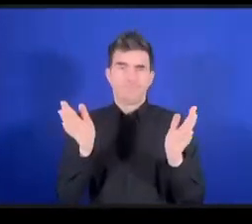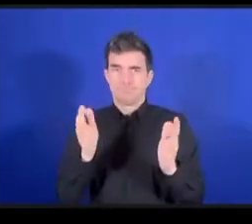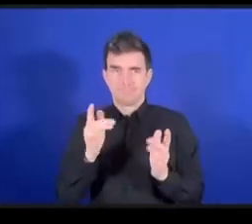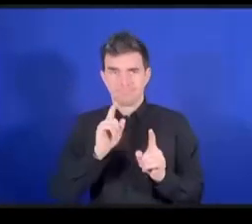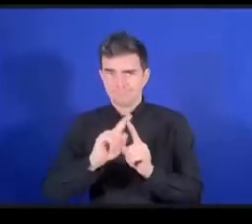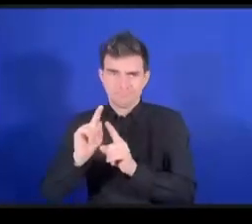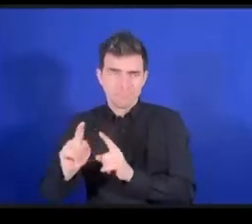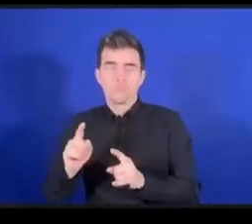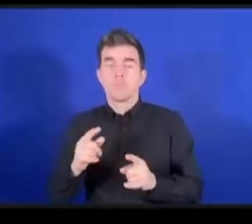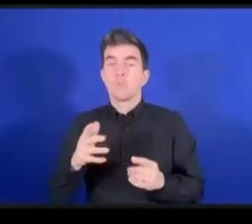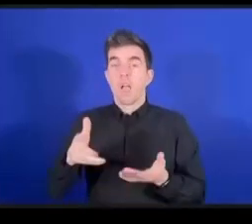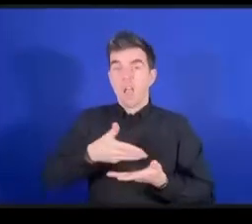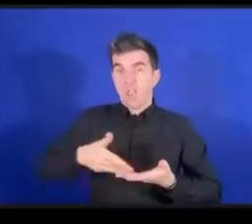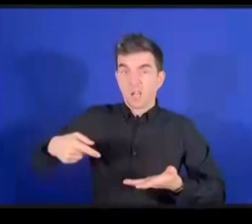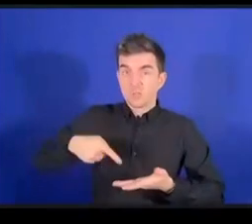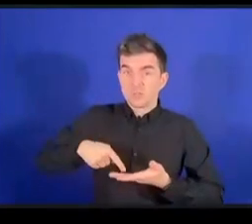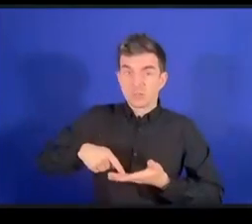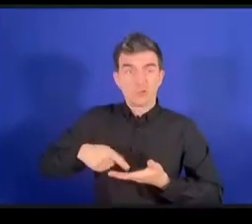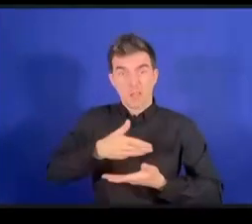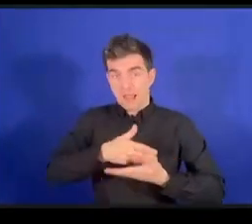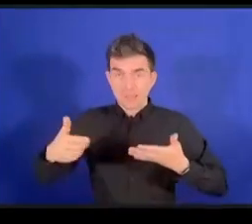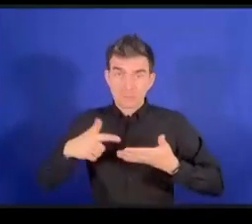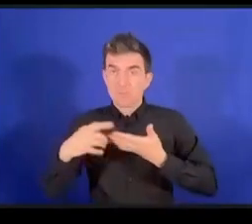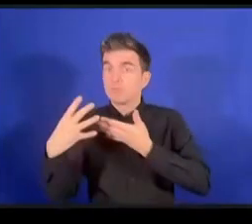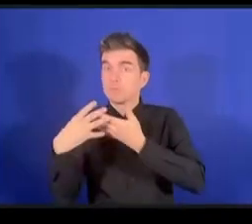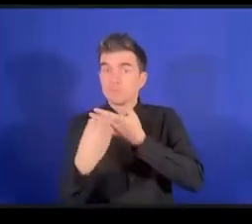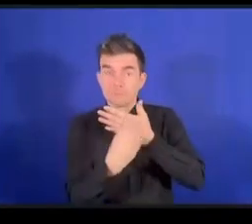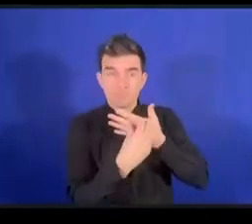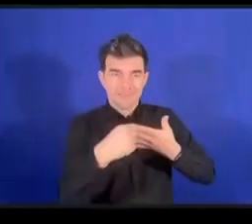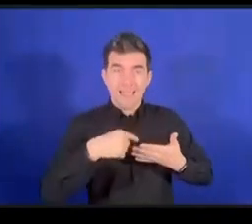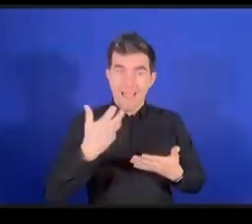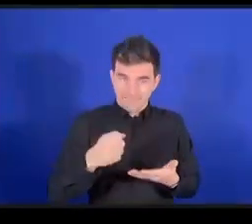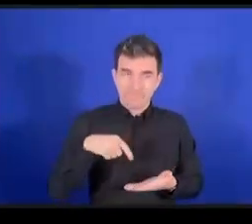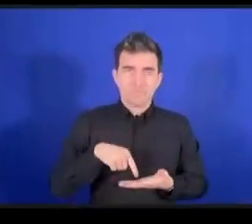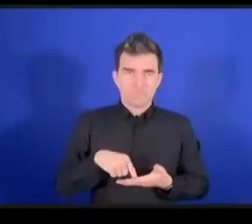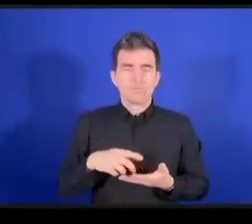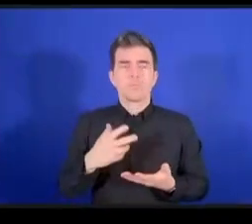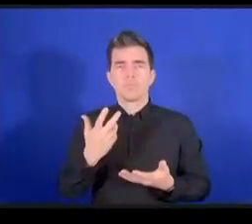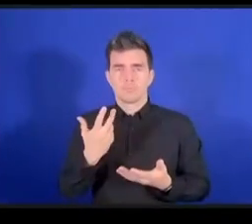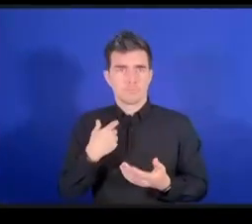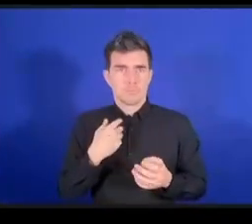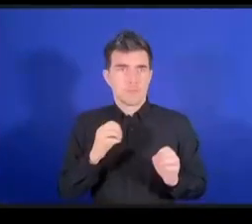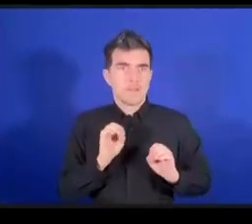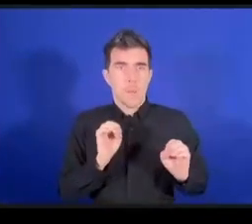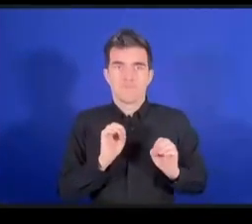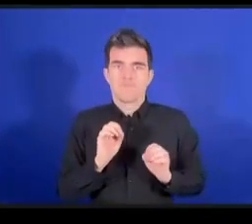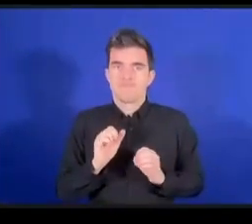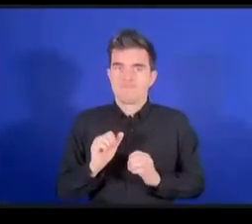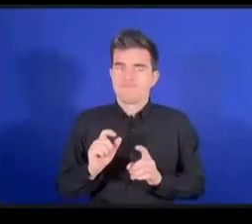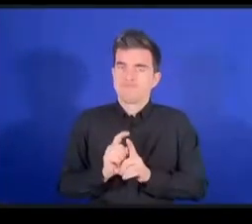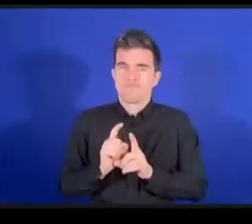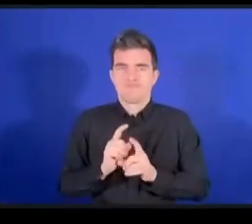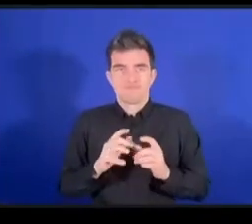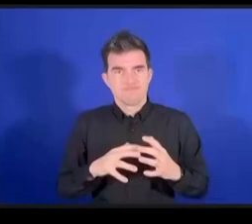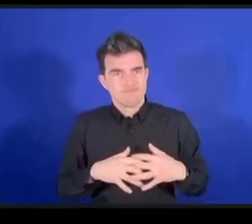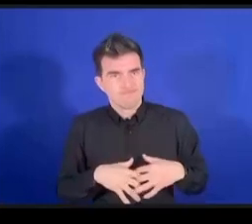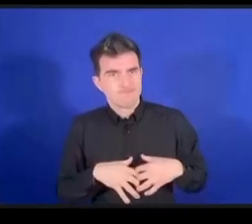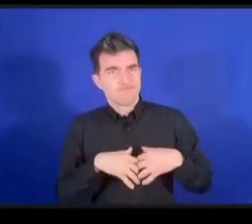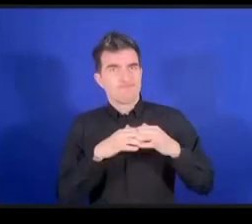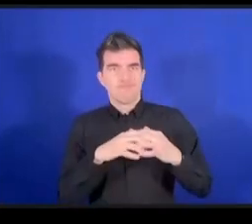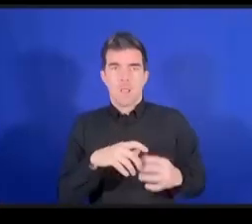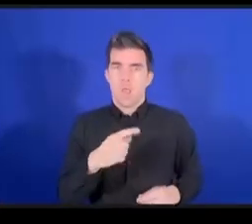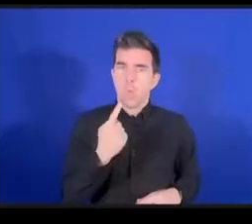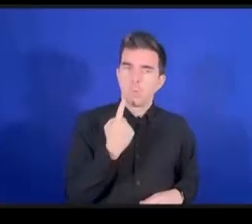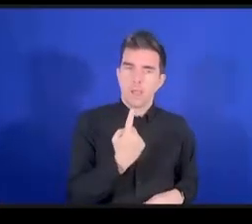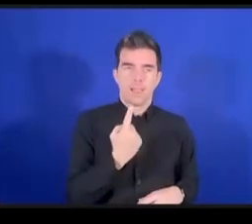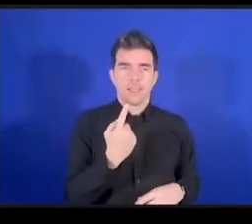single global government of the internet, or a single global institution for the